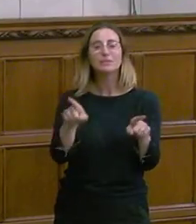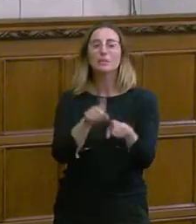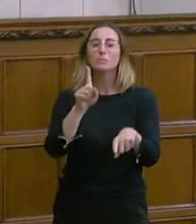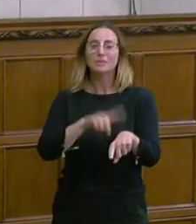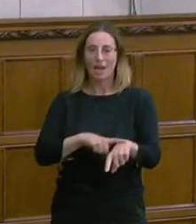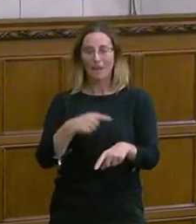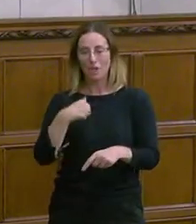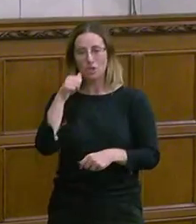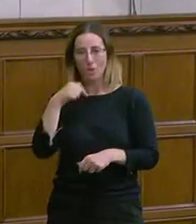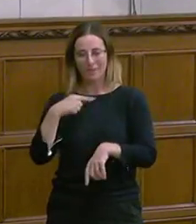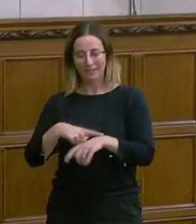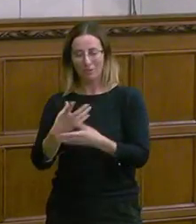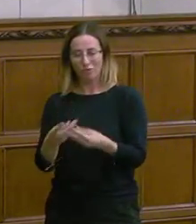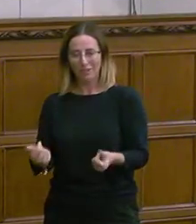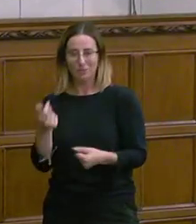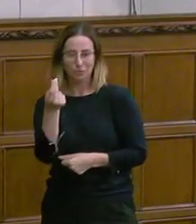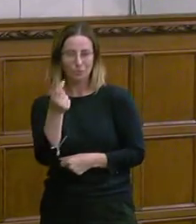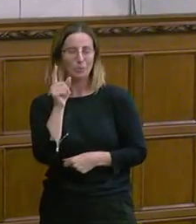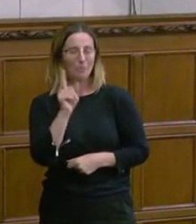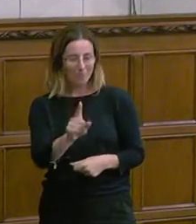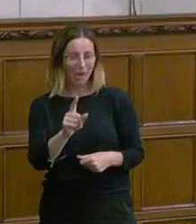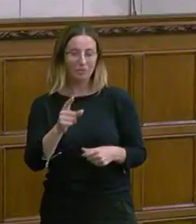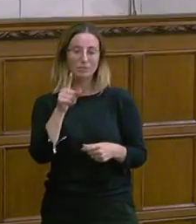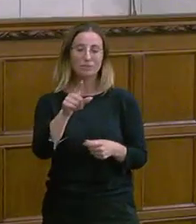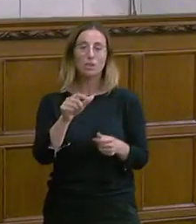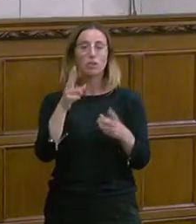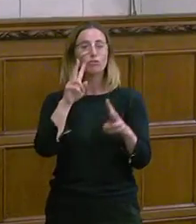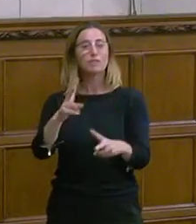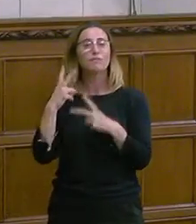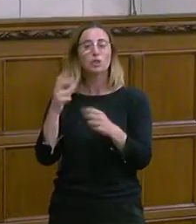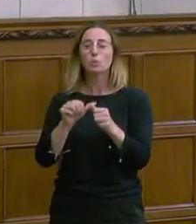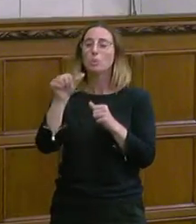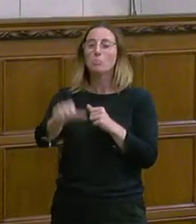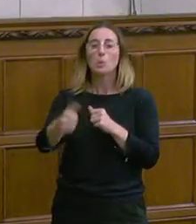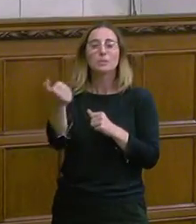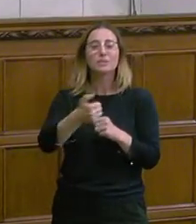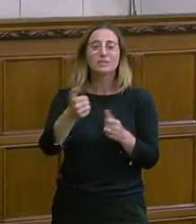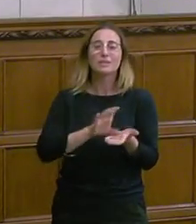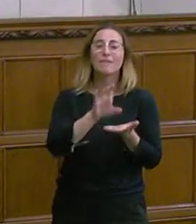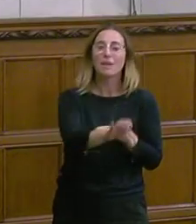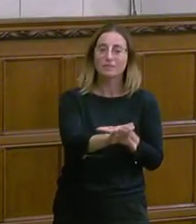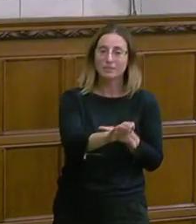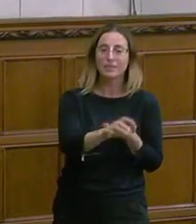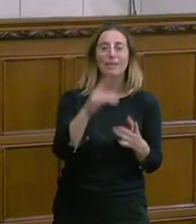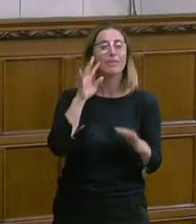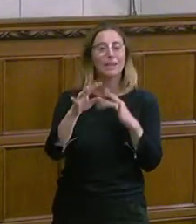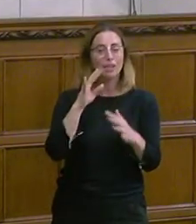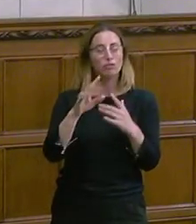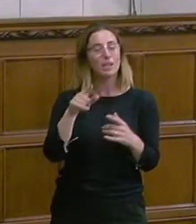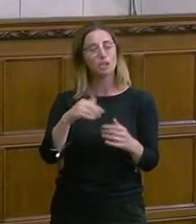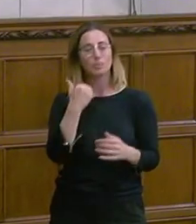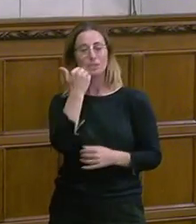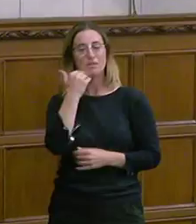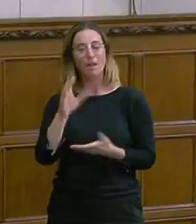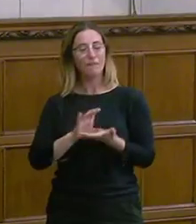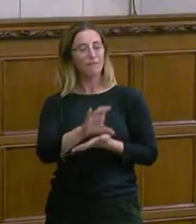one particular ask, which is the review of post-16 funding. The theory is that there will be enough funds to